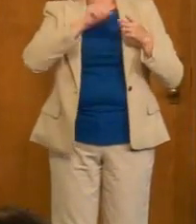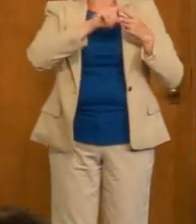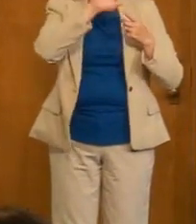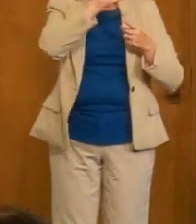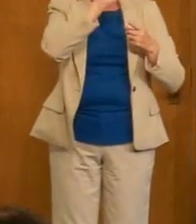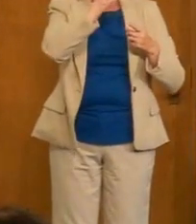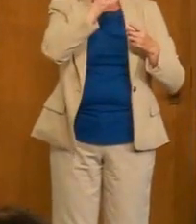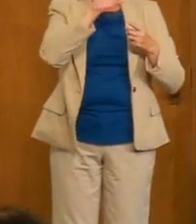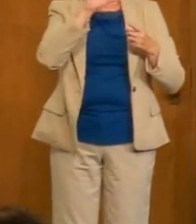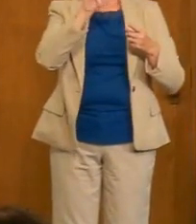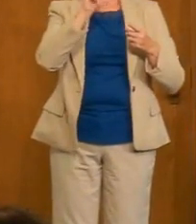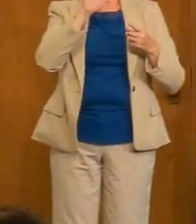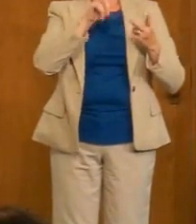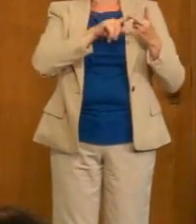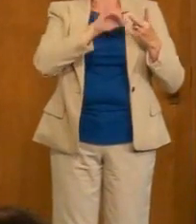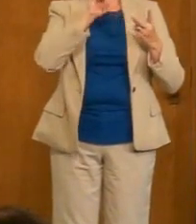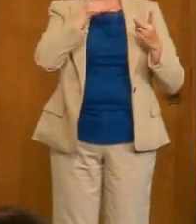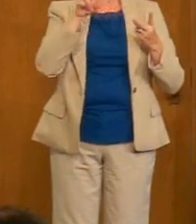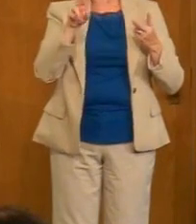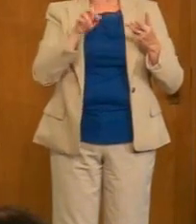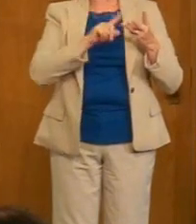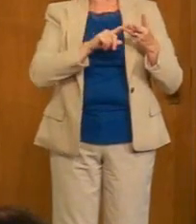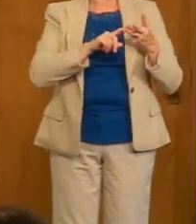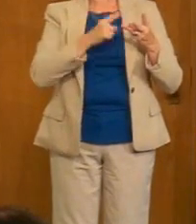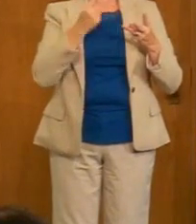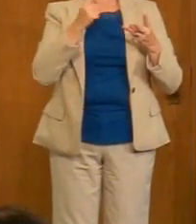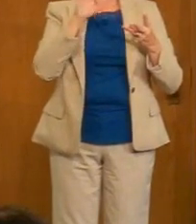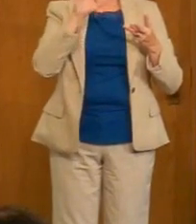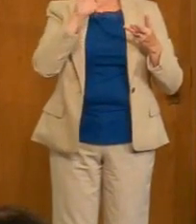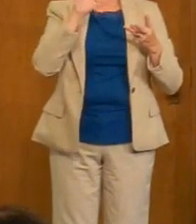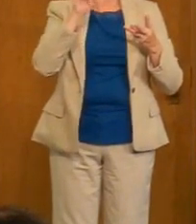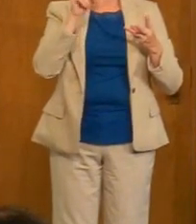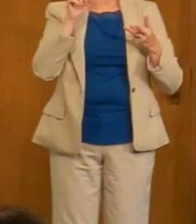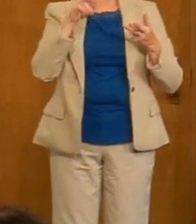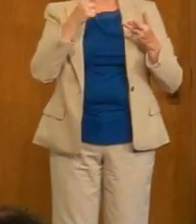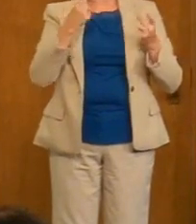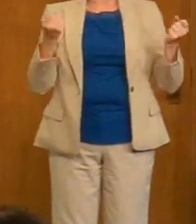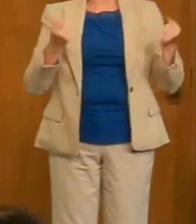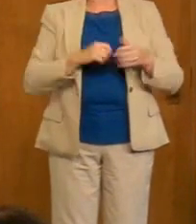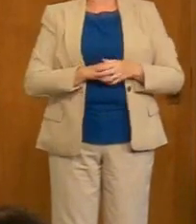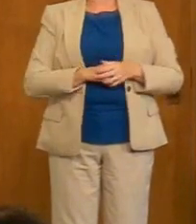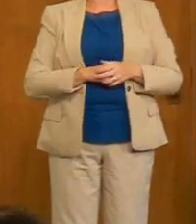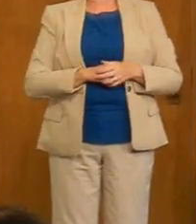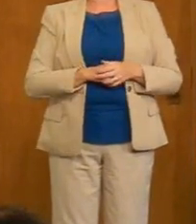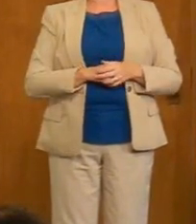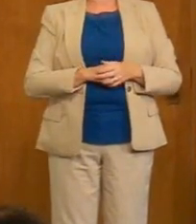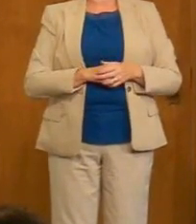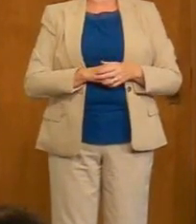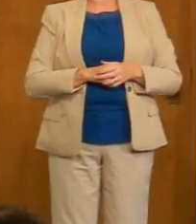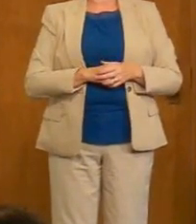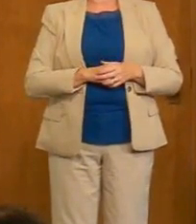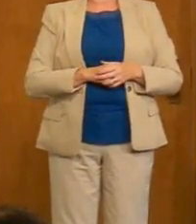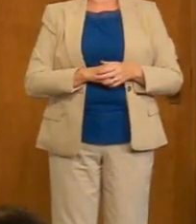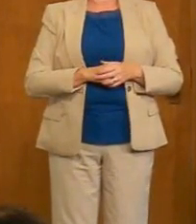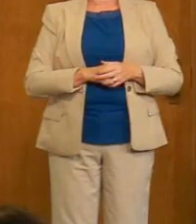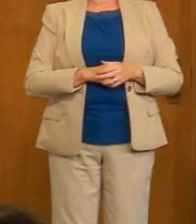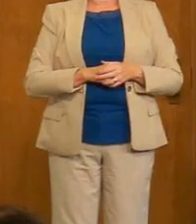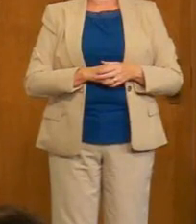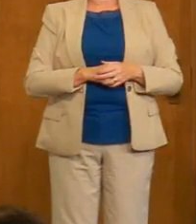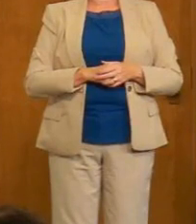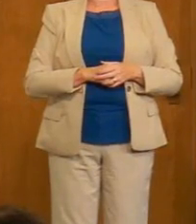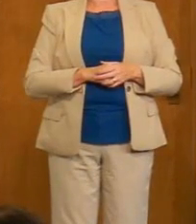throughout the pandemic, including immunization. And we will continue to do that using a dimmer switch if we have to increase supports